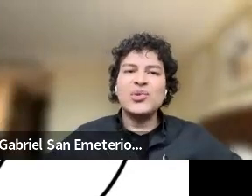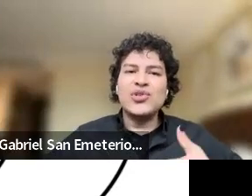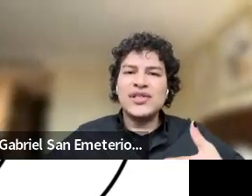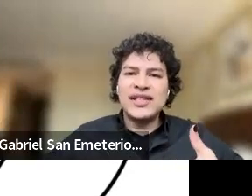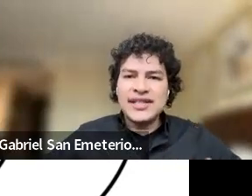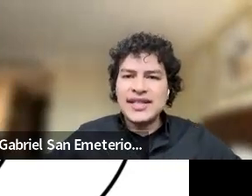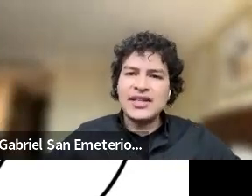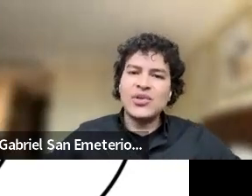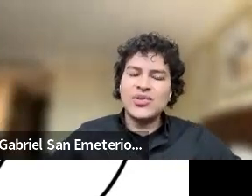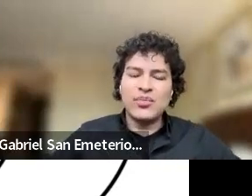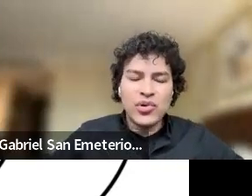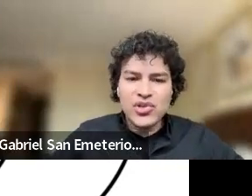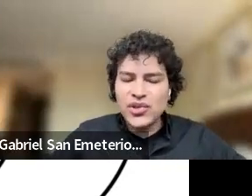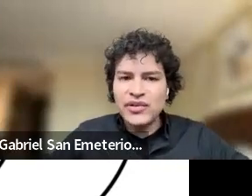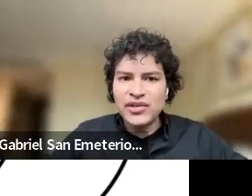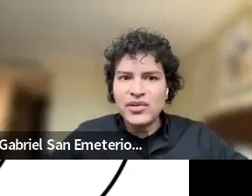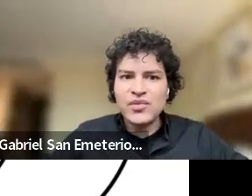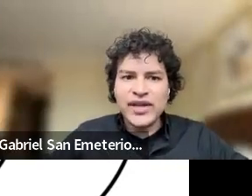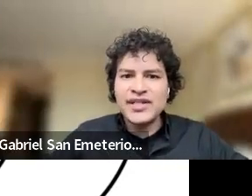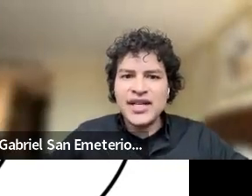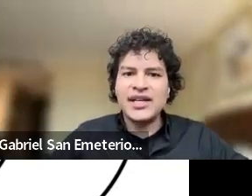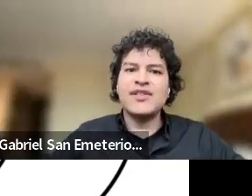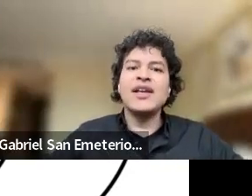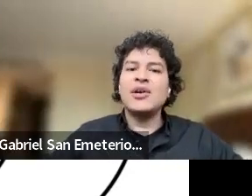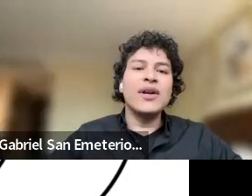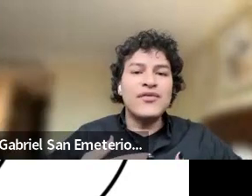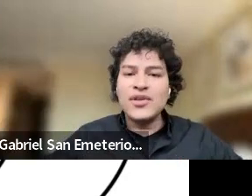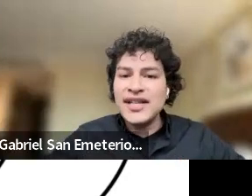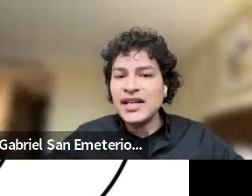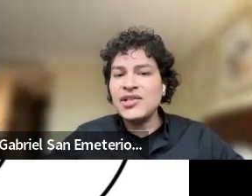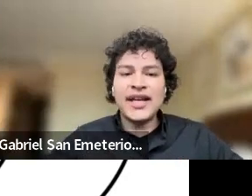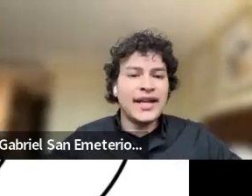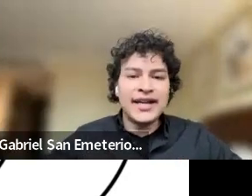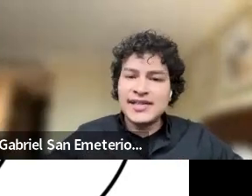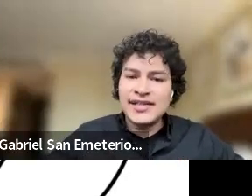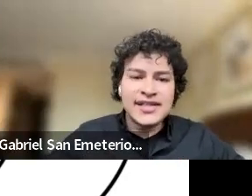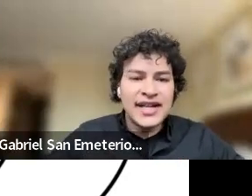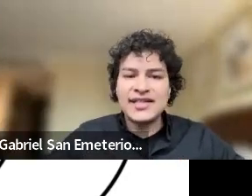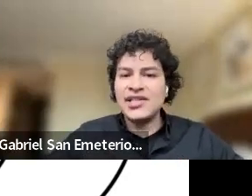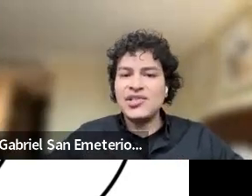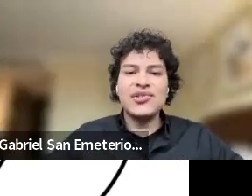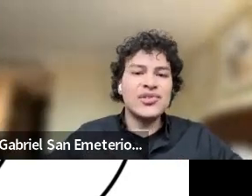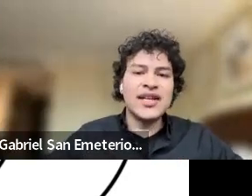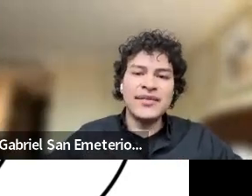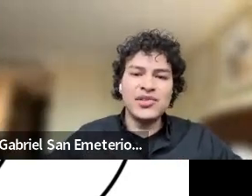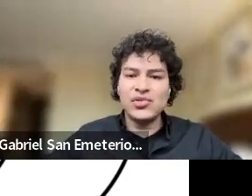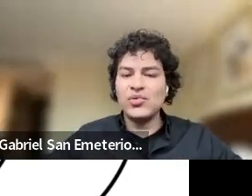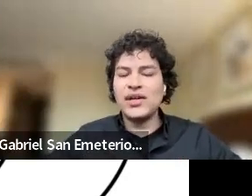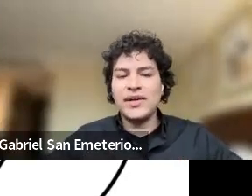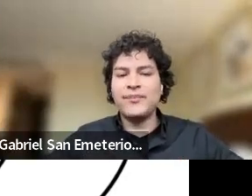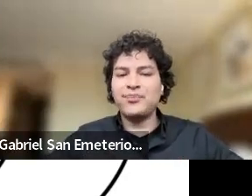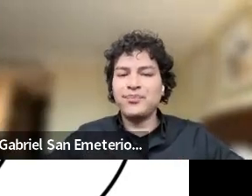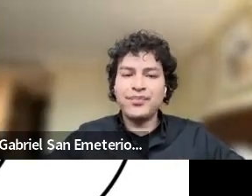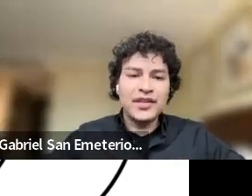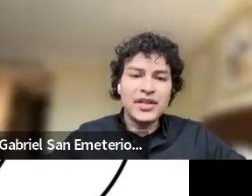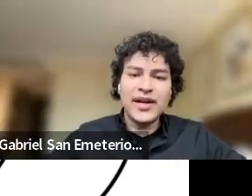you to just listen or to support you during those wait times? Or if you're sick and you can't access a test and you're just having to,